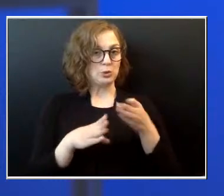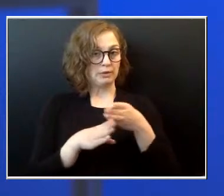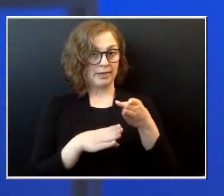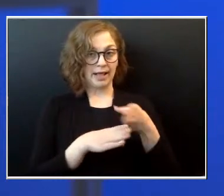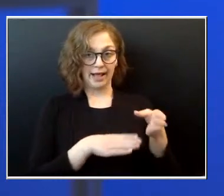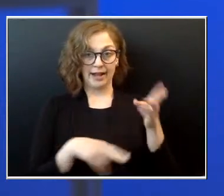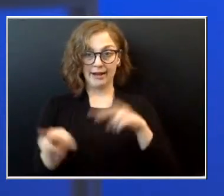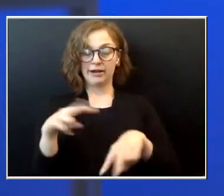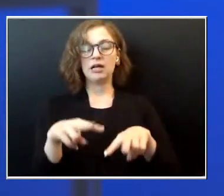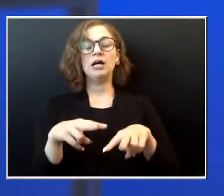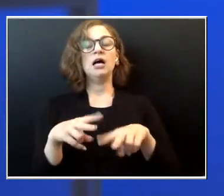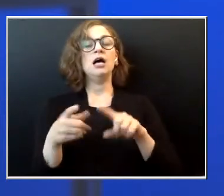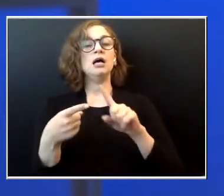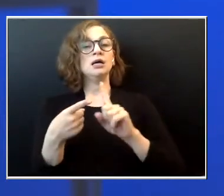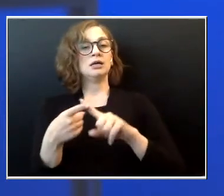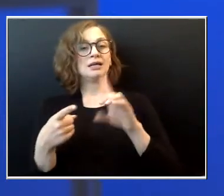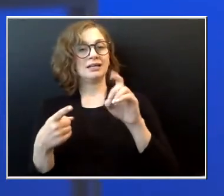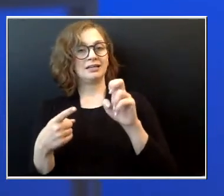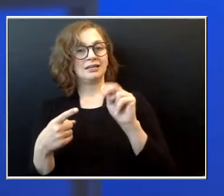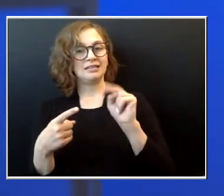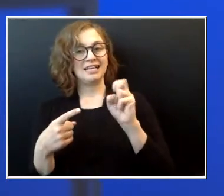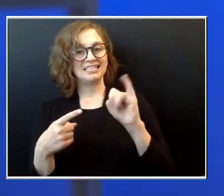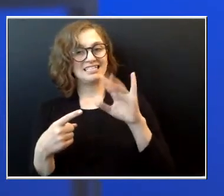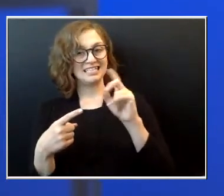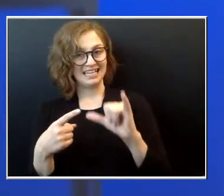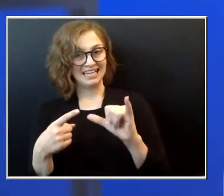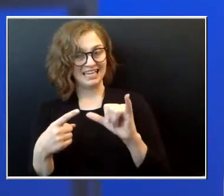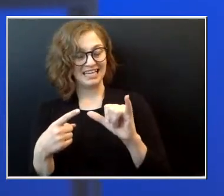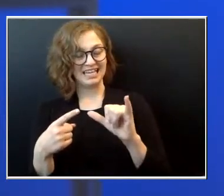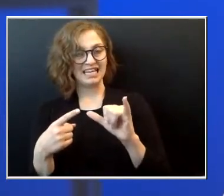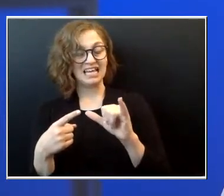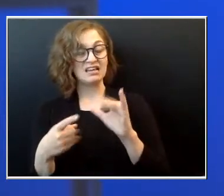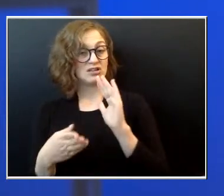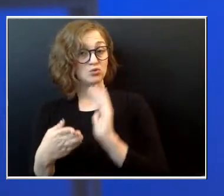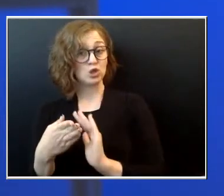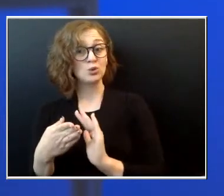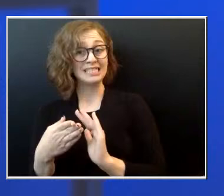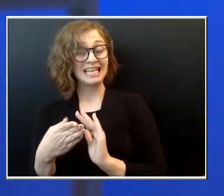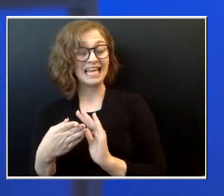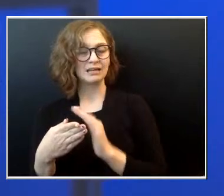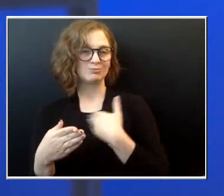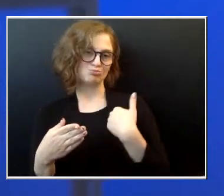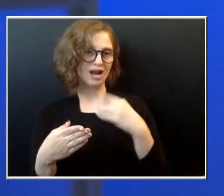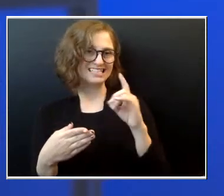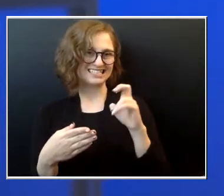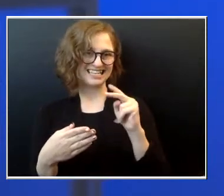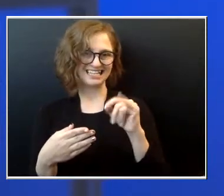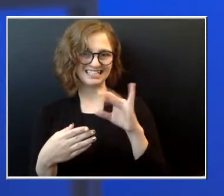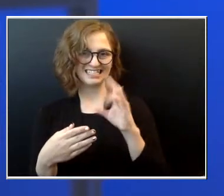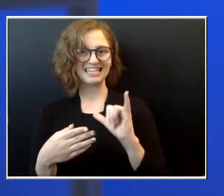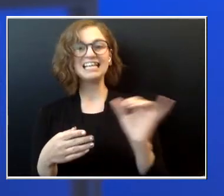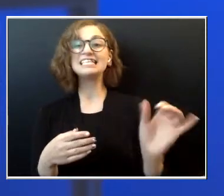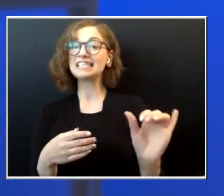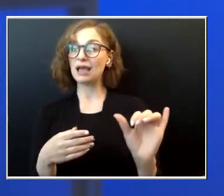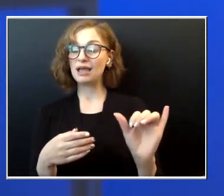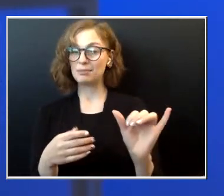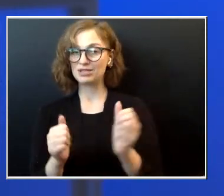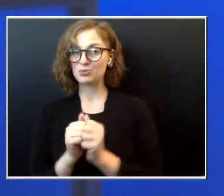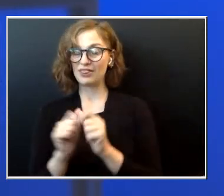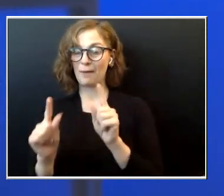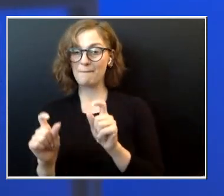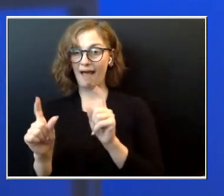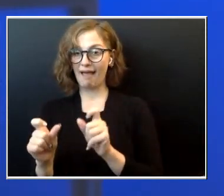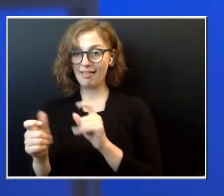density, appears to be reducing, just like it did in the pilot study, with beta-doxyphene